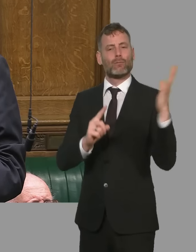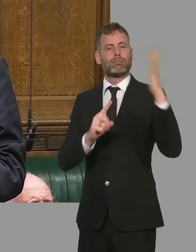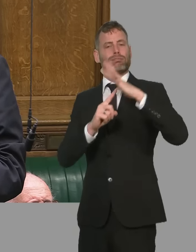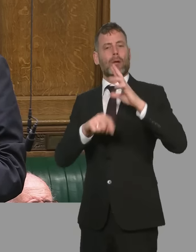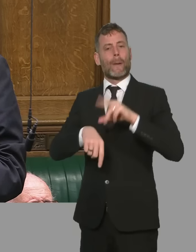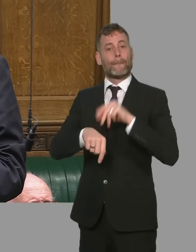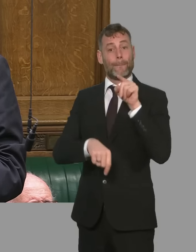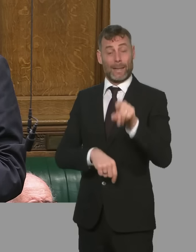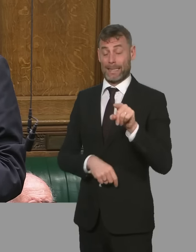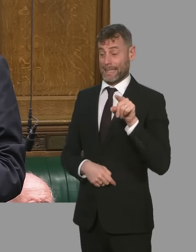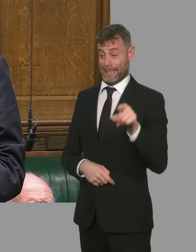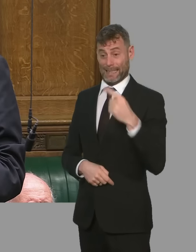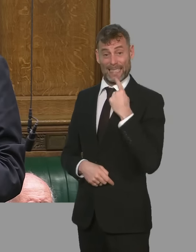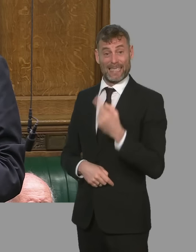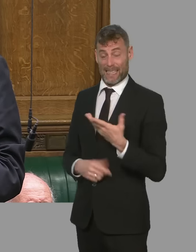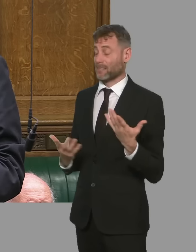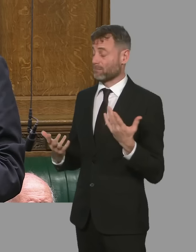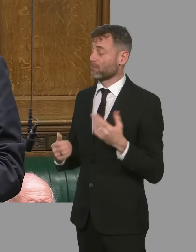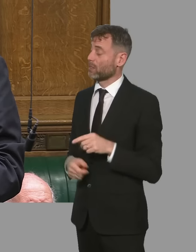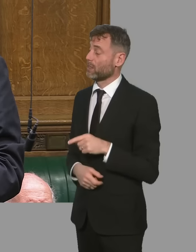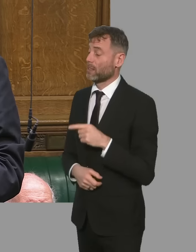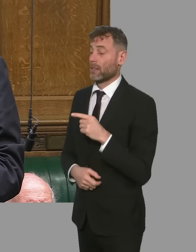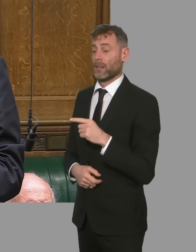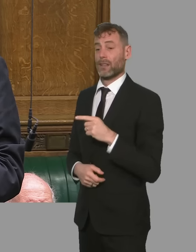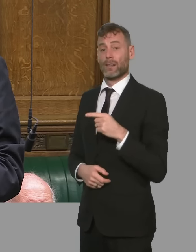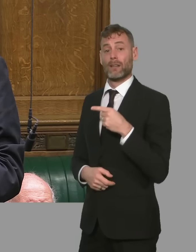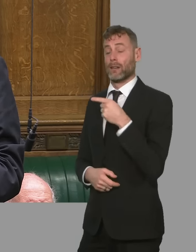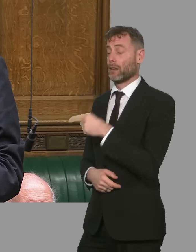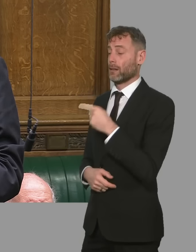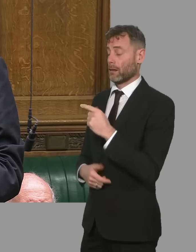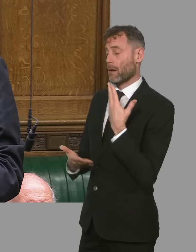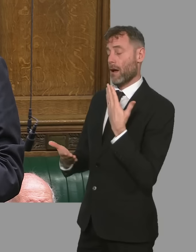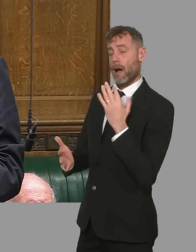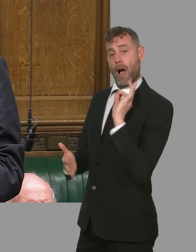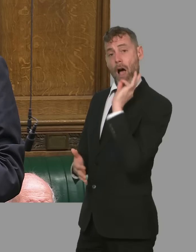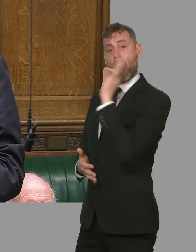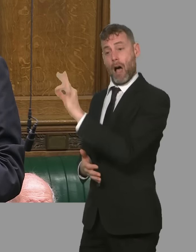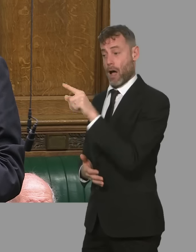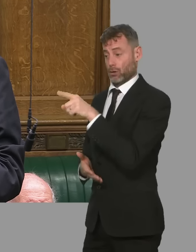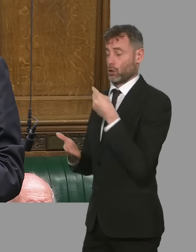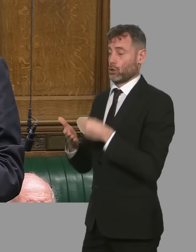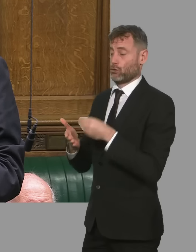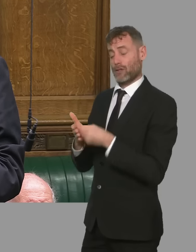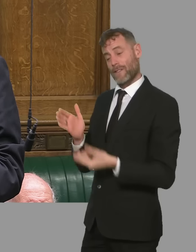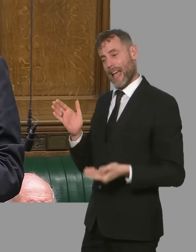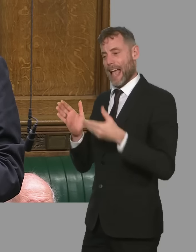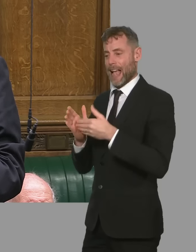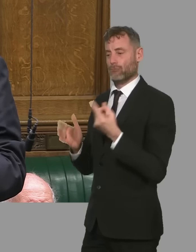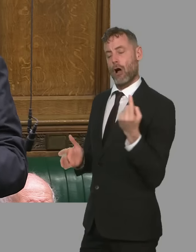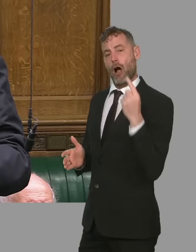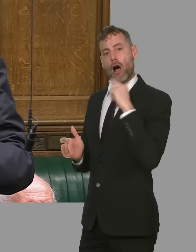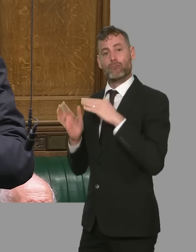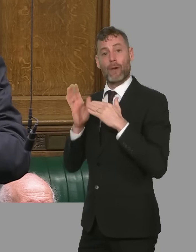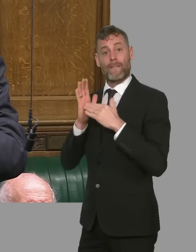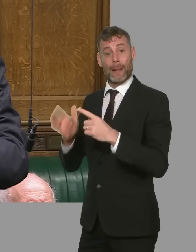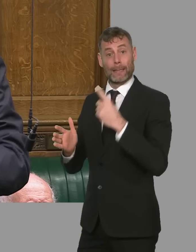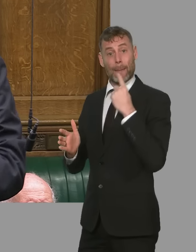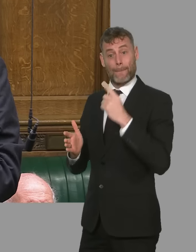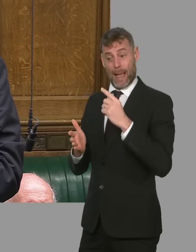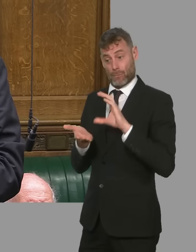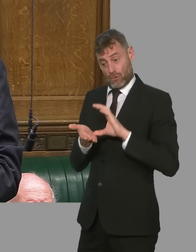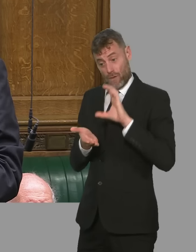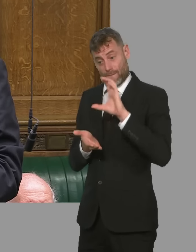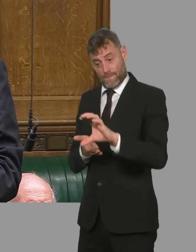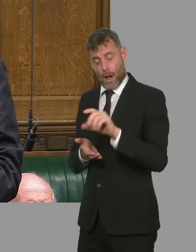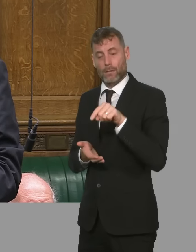to Treasury for an additional hundreds of millions of pounds to fund the Legacy Commission, but yet the PSNI has nothing. They have £200